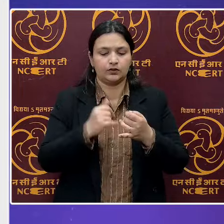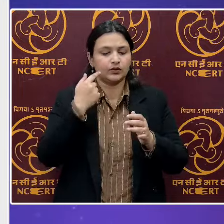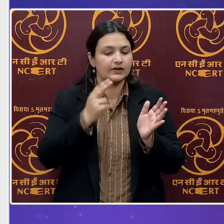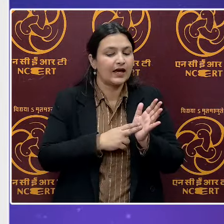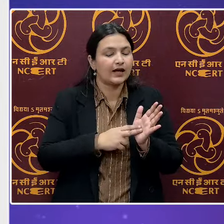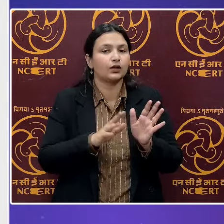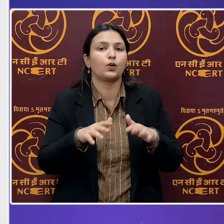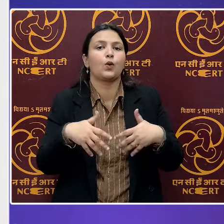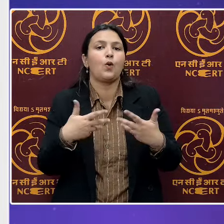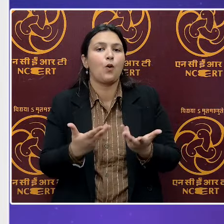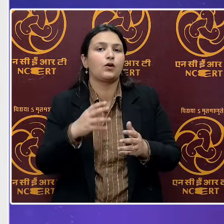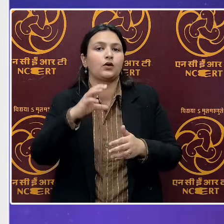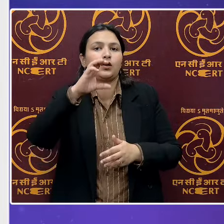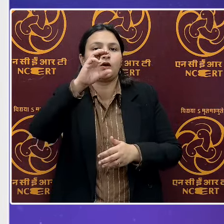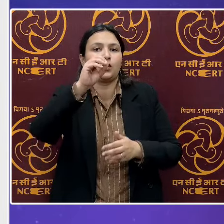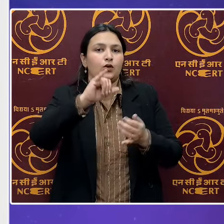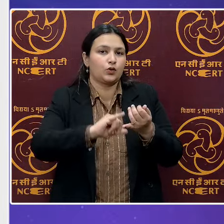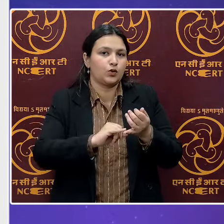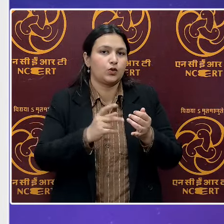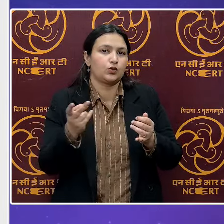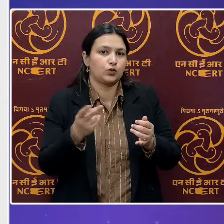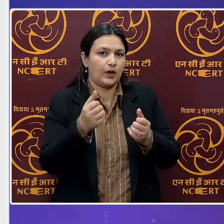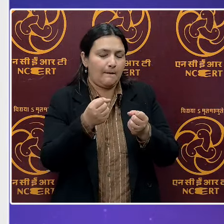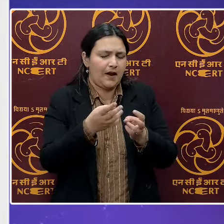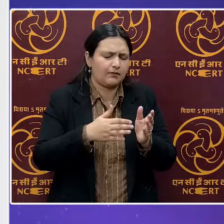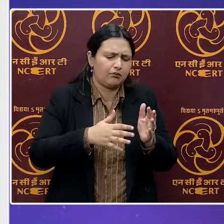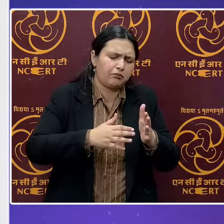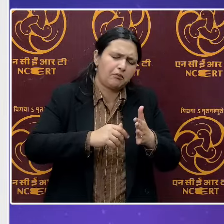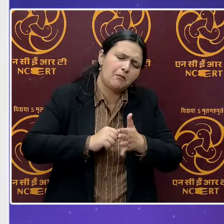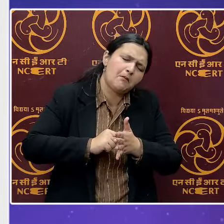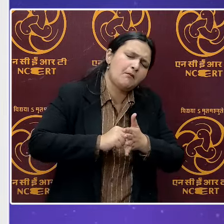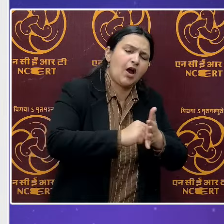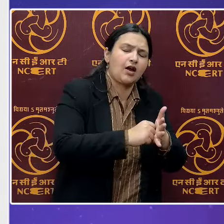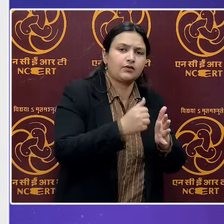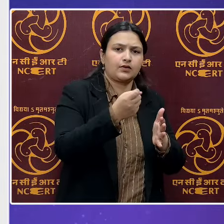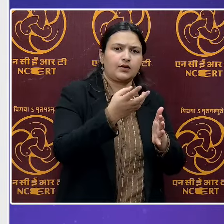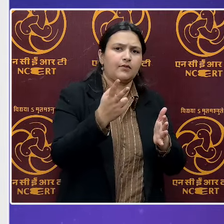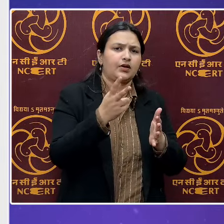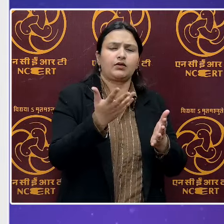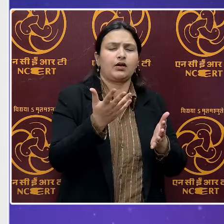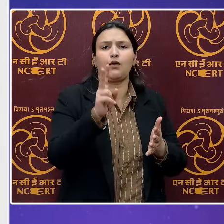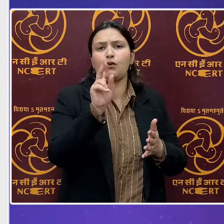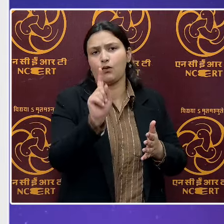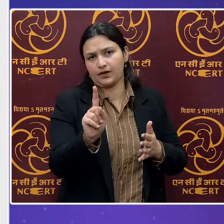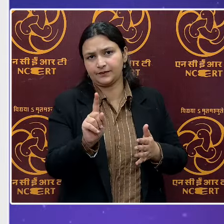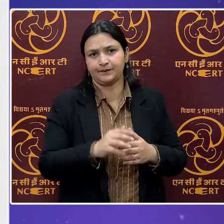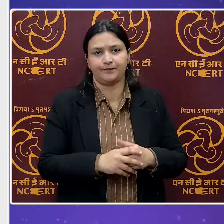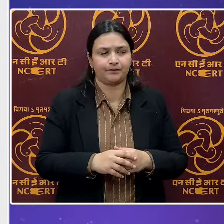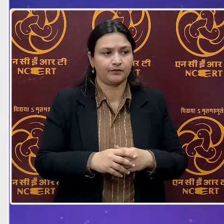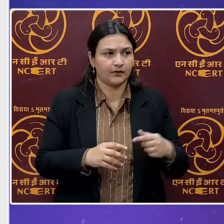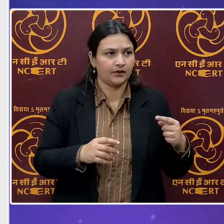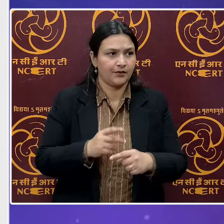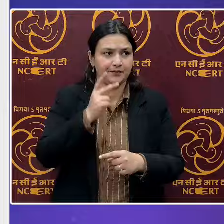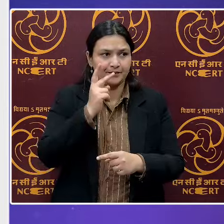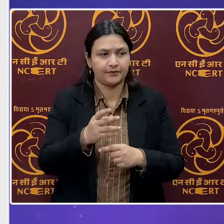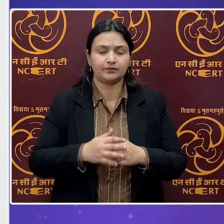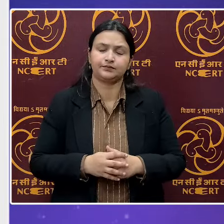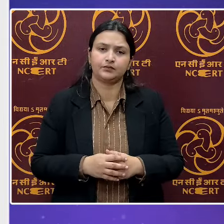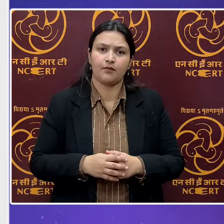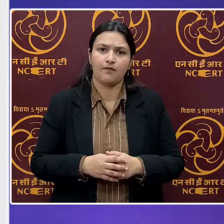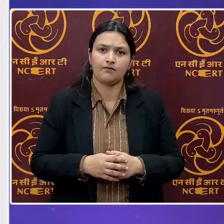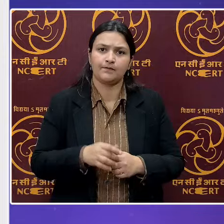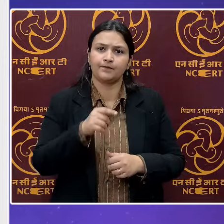If V is a omega cos omega t, therefore, velocity amplitude will be a omega. And what will be